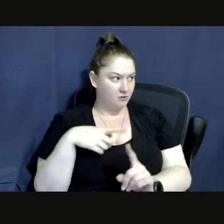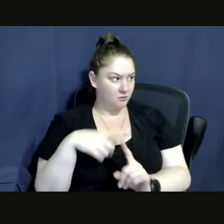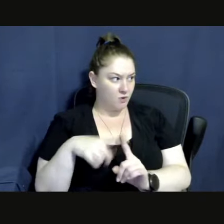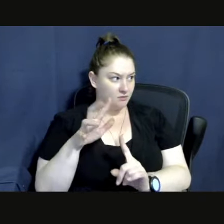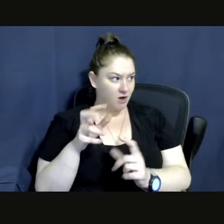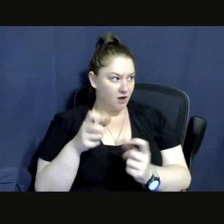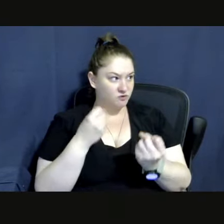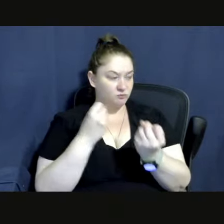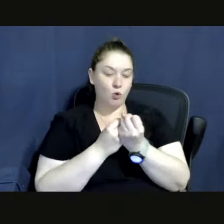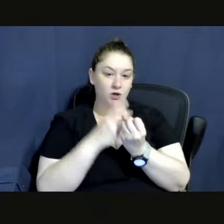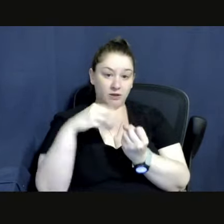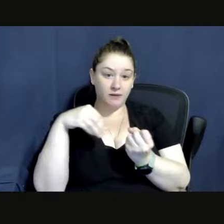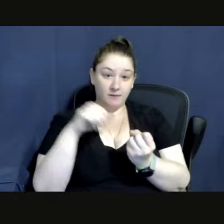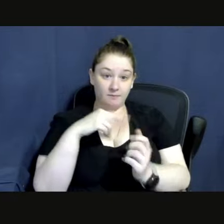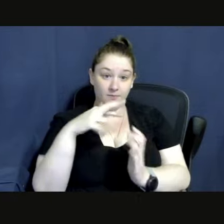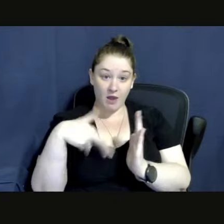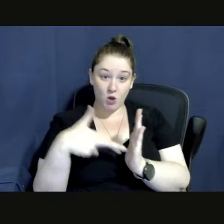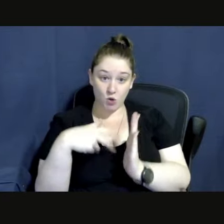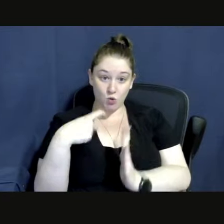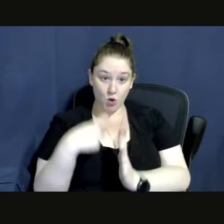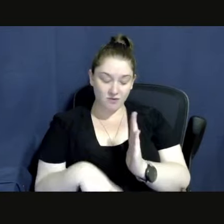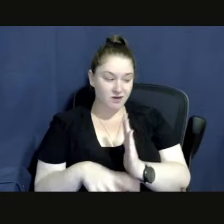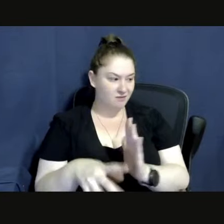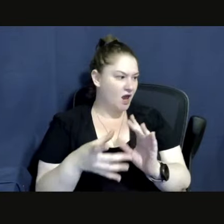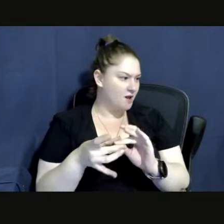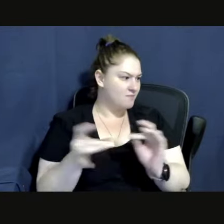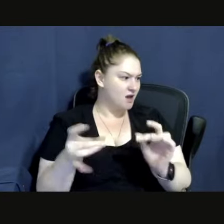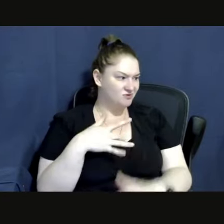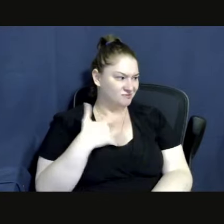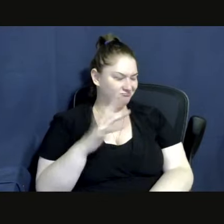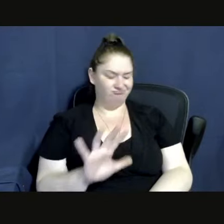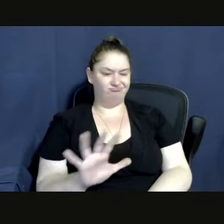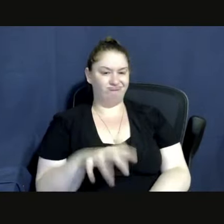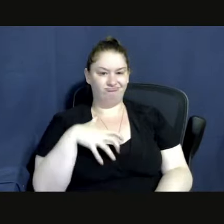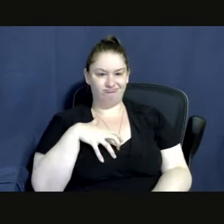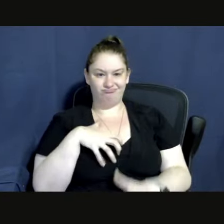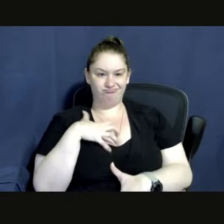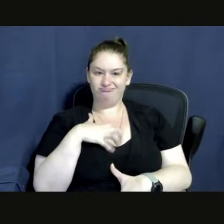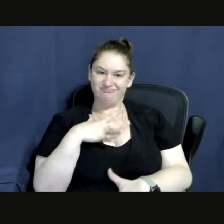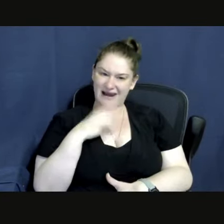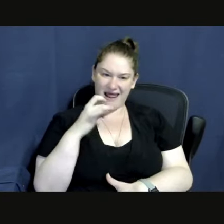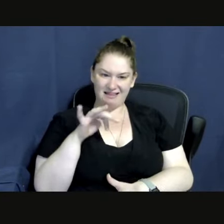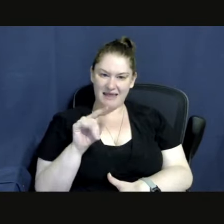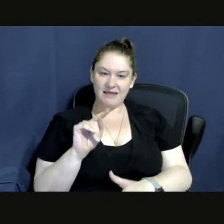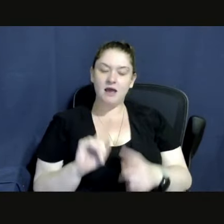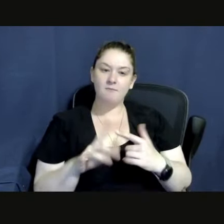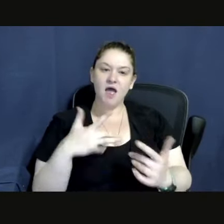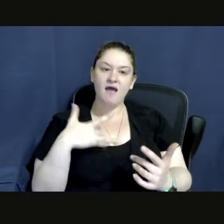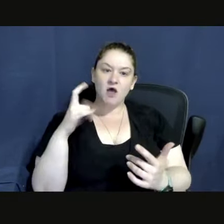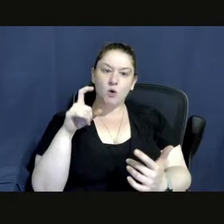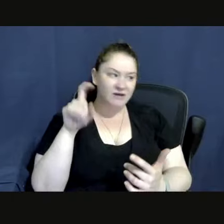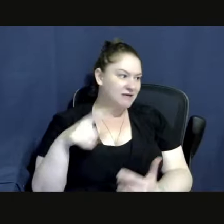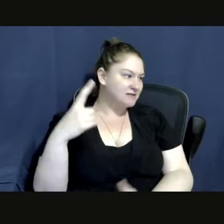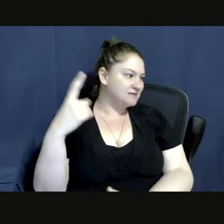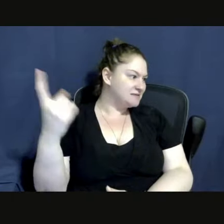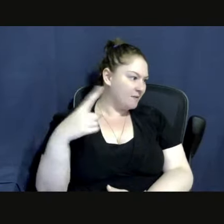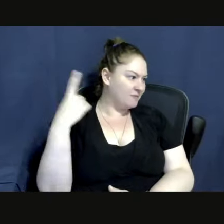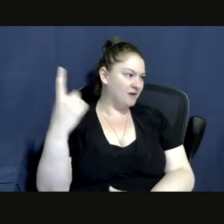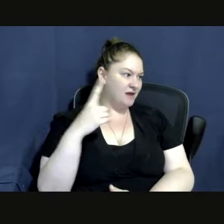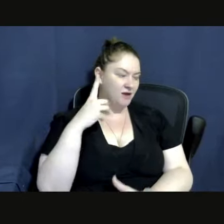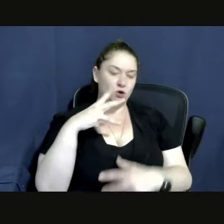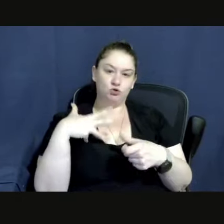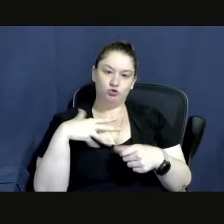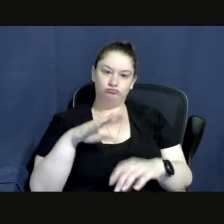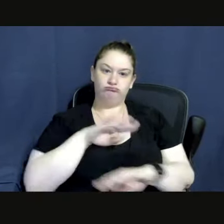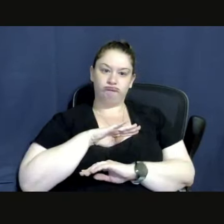I mentioned that I felt I didn't like it, but I felt that we needed something to fill a gap in a hurry while we